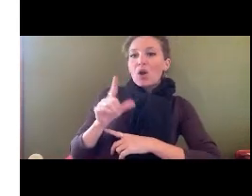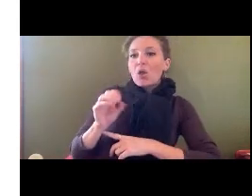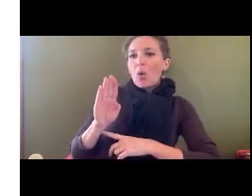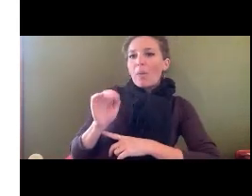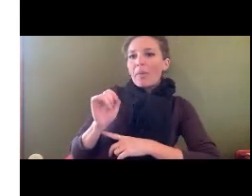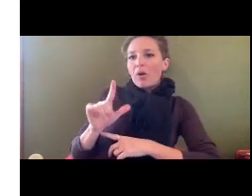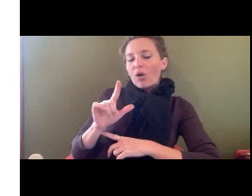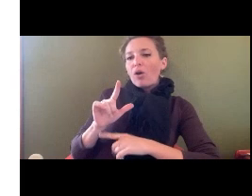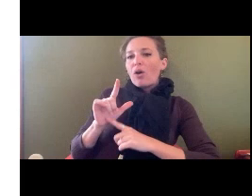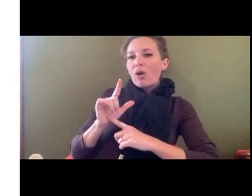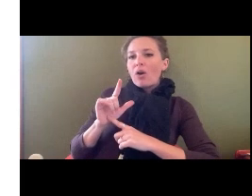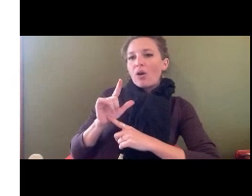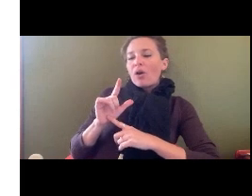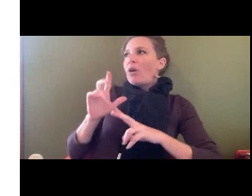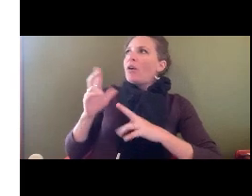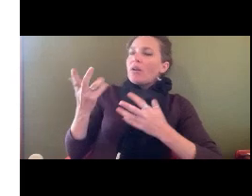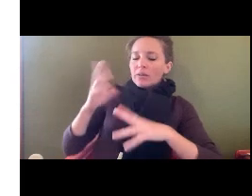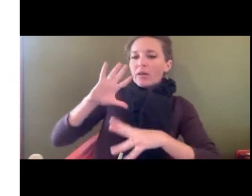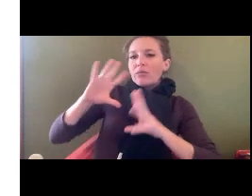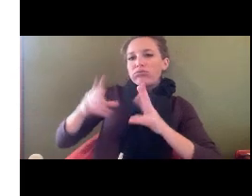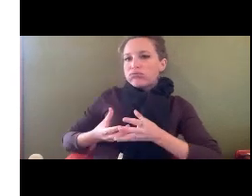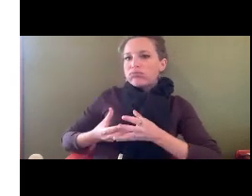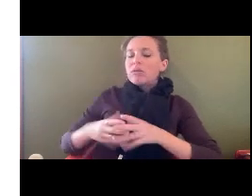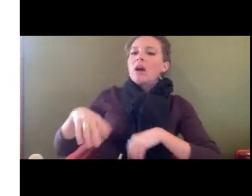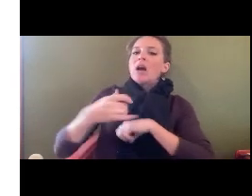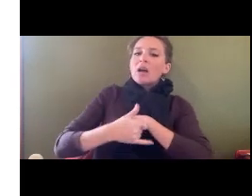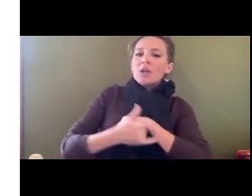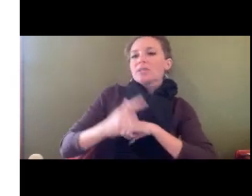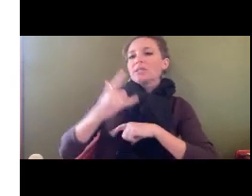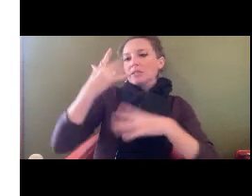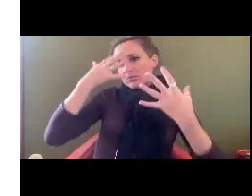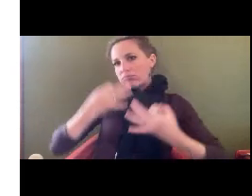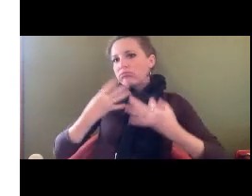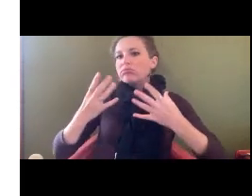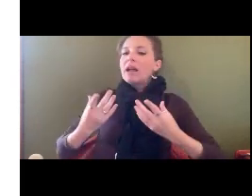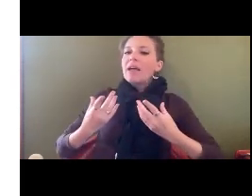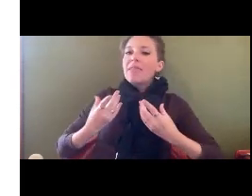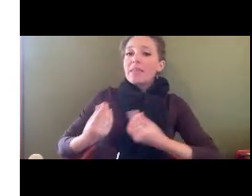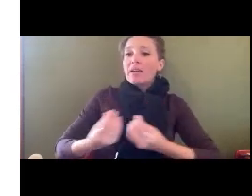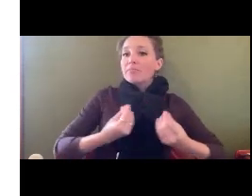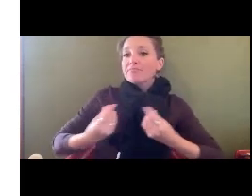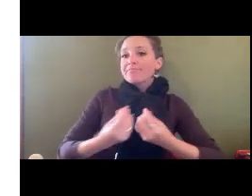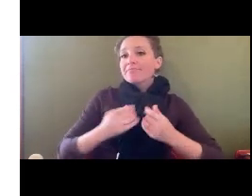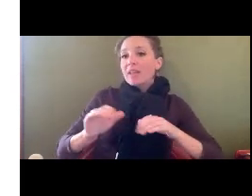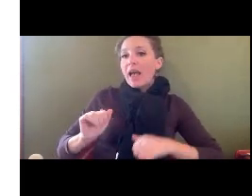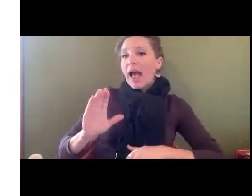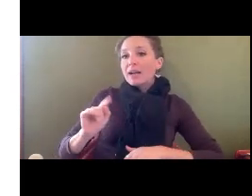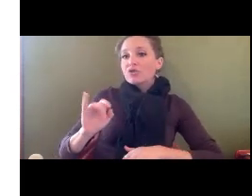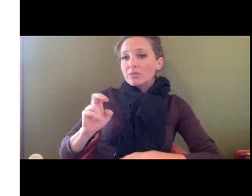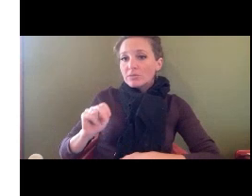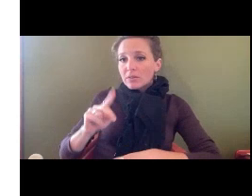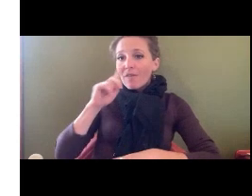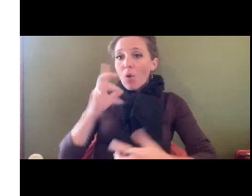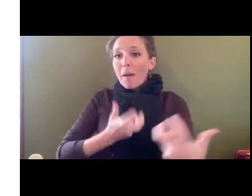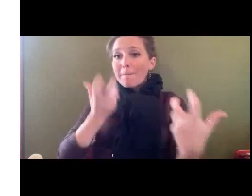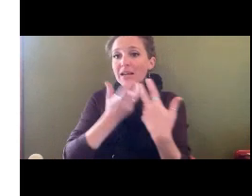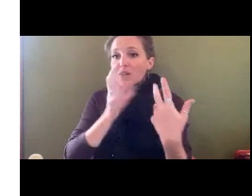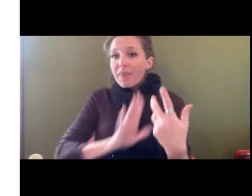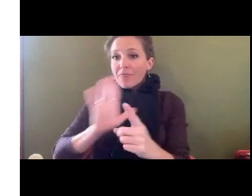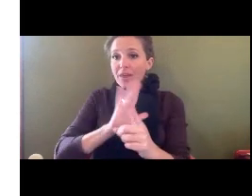where countries were taking account of the actions that they were taking to meet their goals